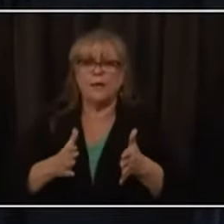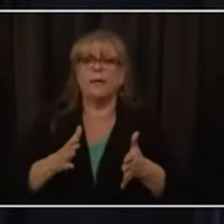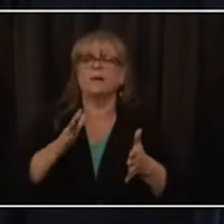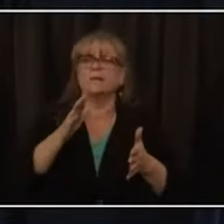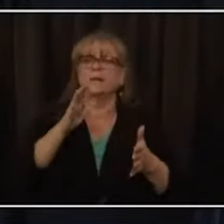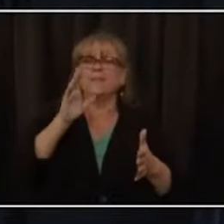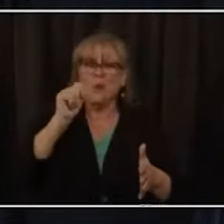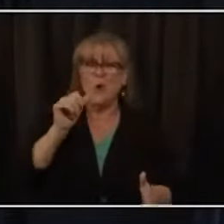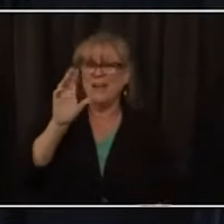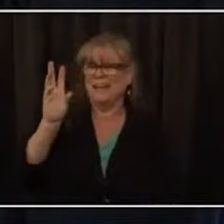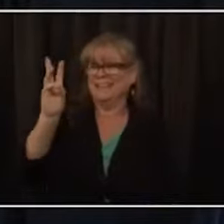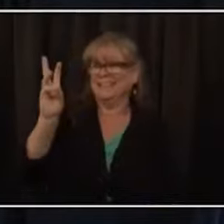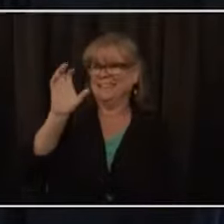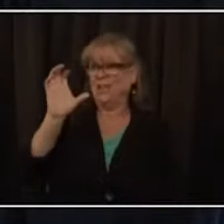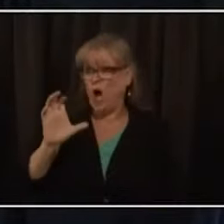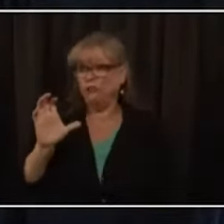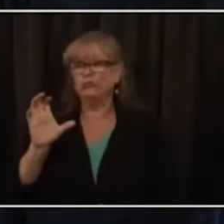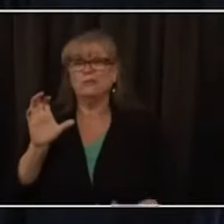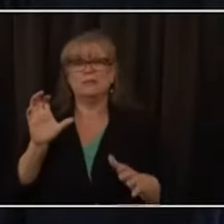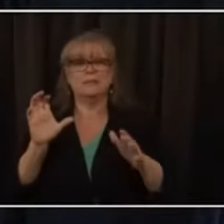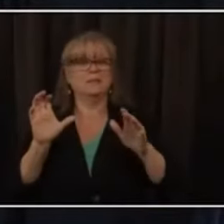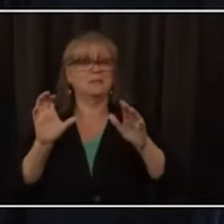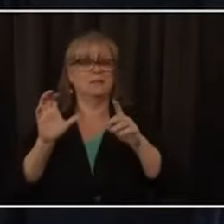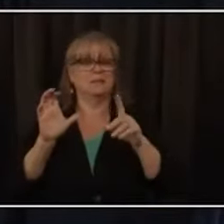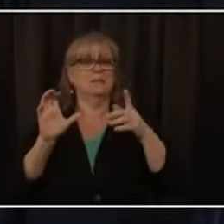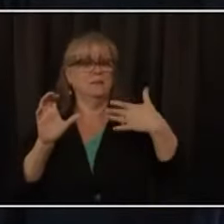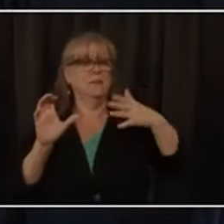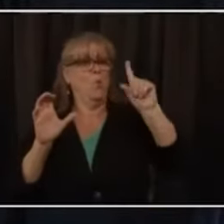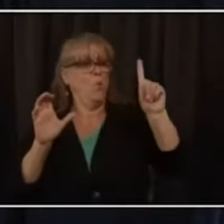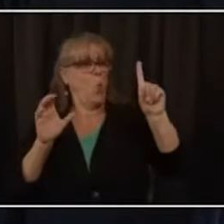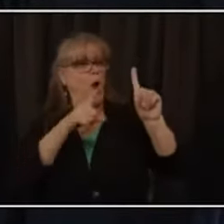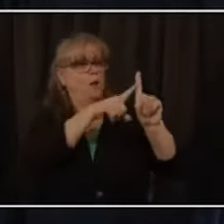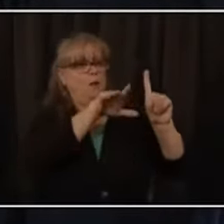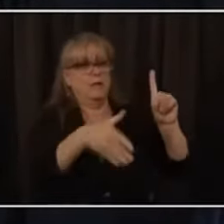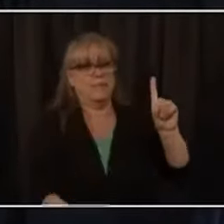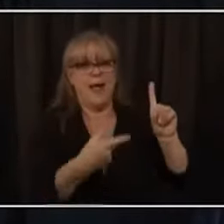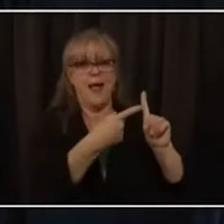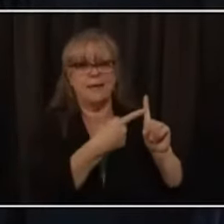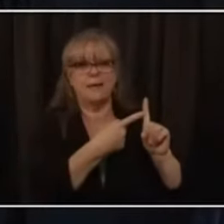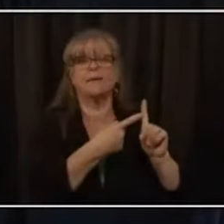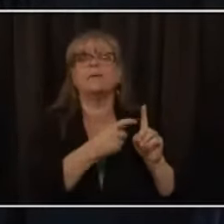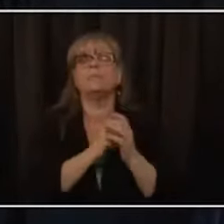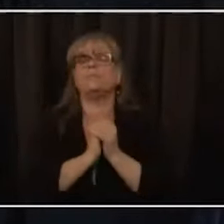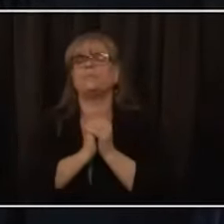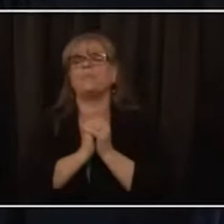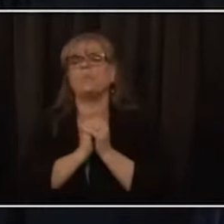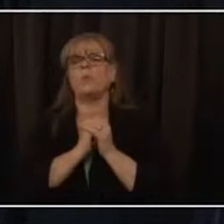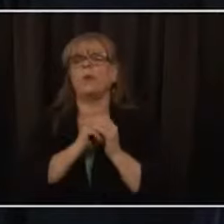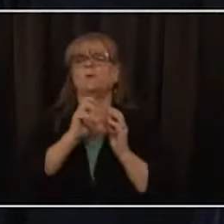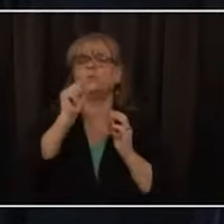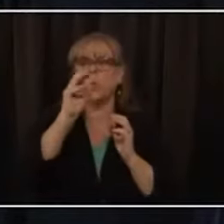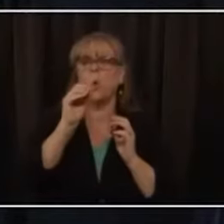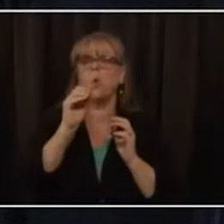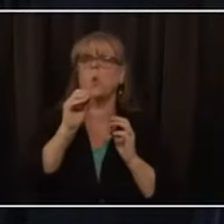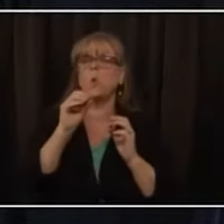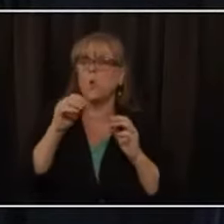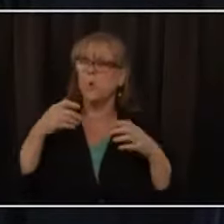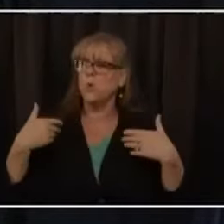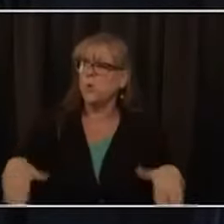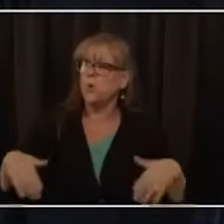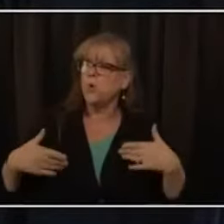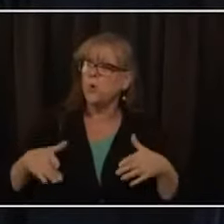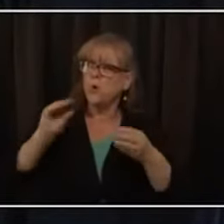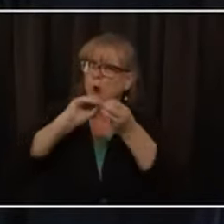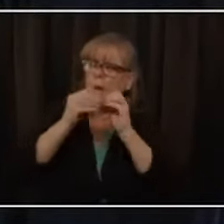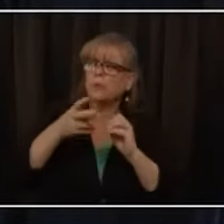that lived at the beginning of the year have died from COVID. That's a startling figure. So while it's very important to know